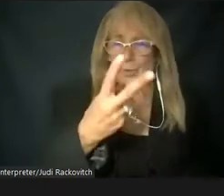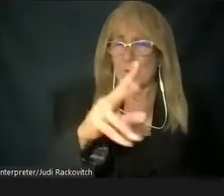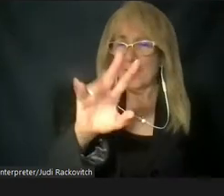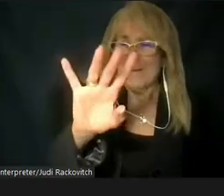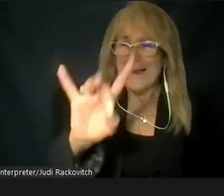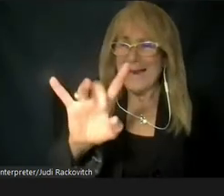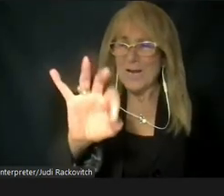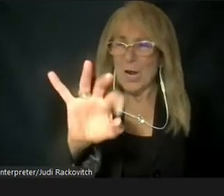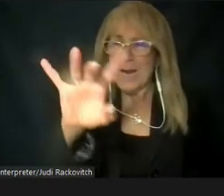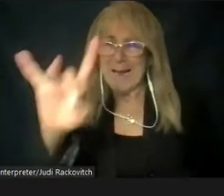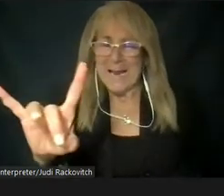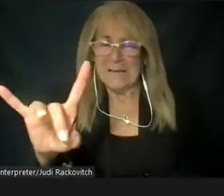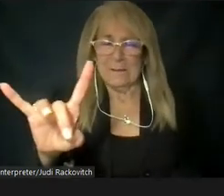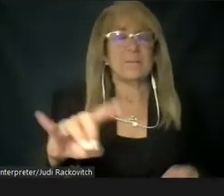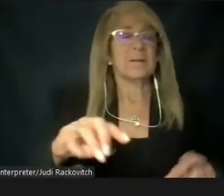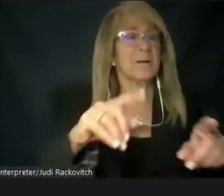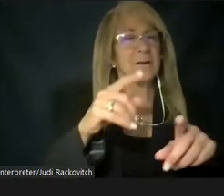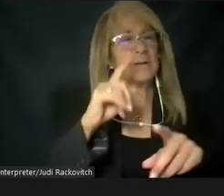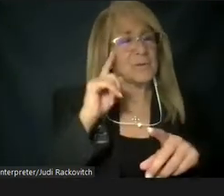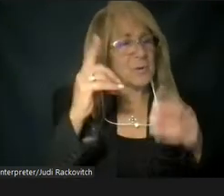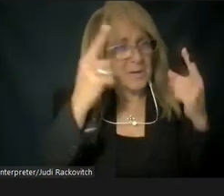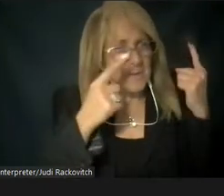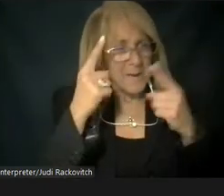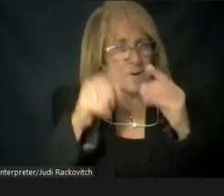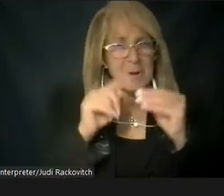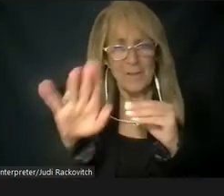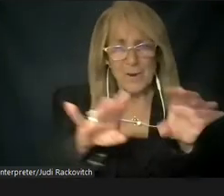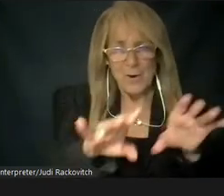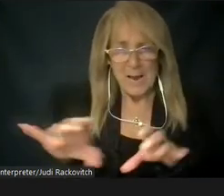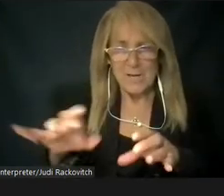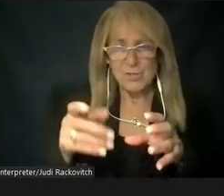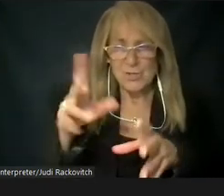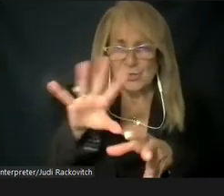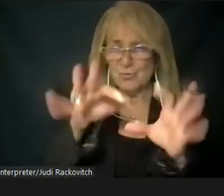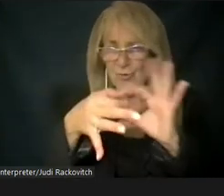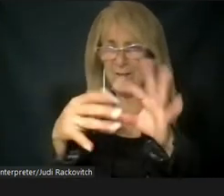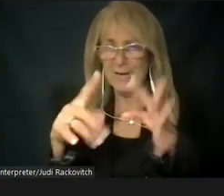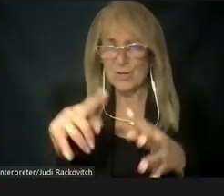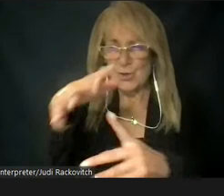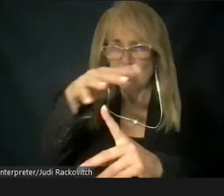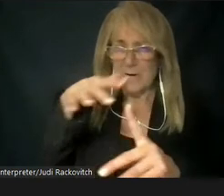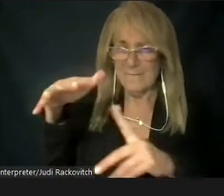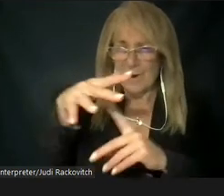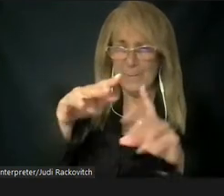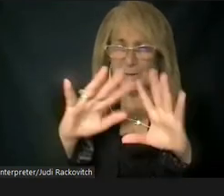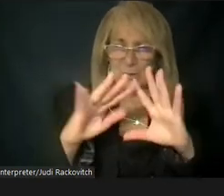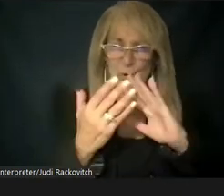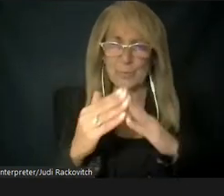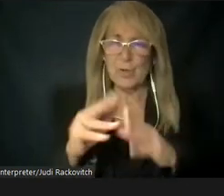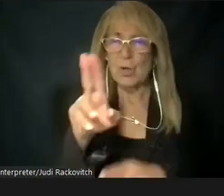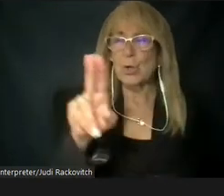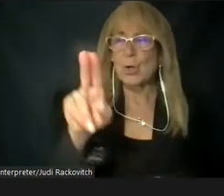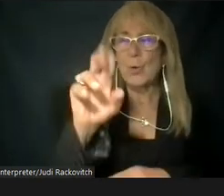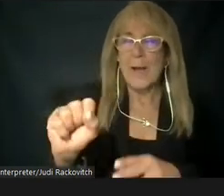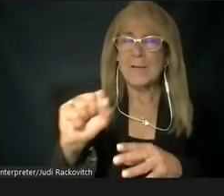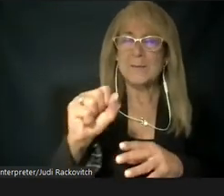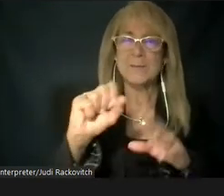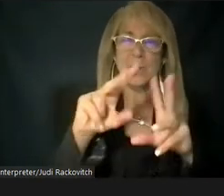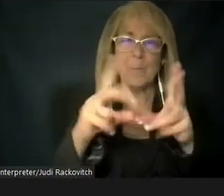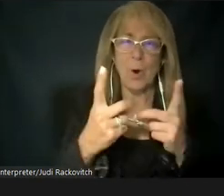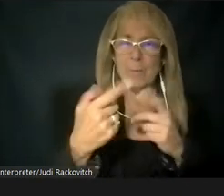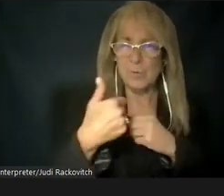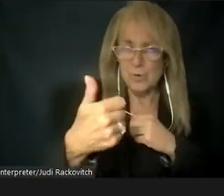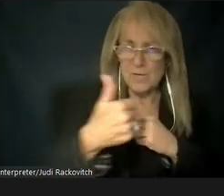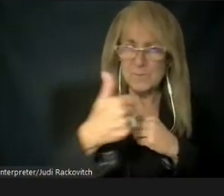effects of their actions on environmental justice communities. In subsequent years, the U.S. of Transportation and the Federal Highway Administration